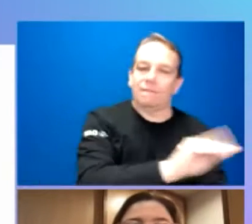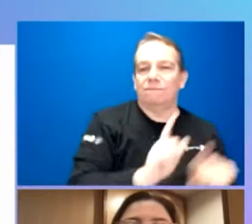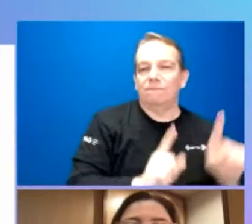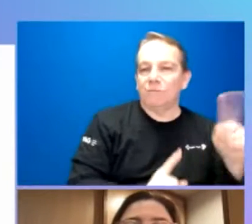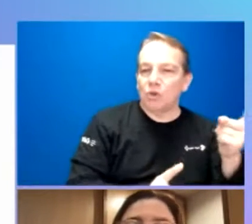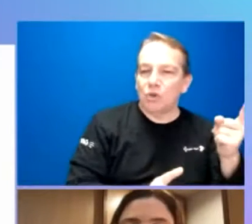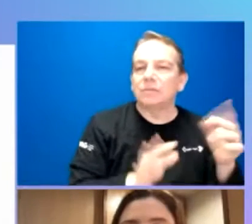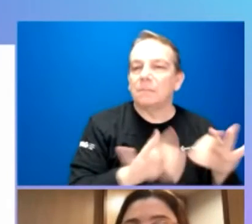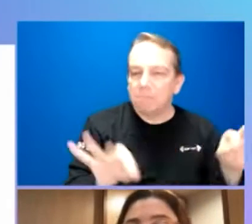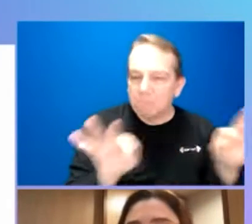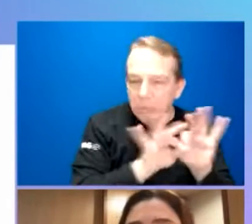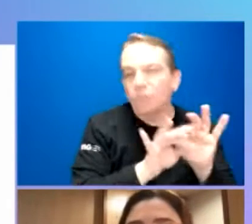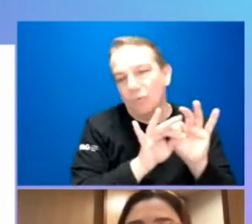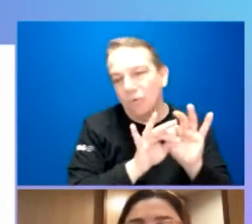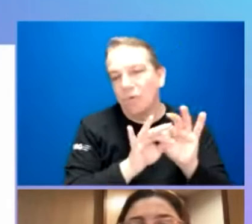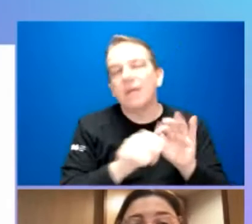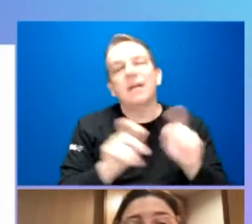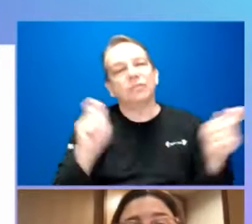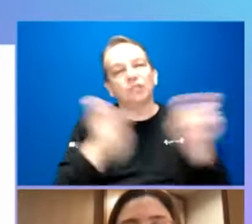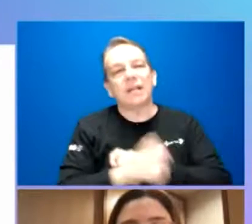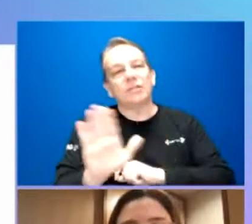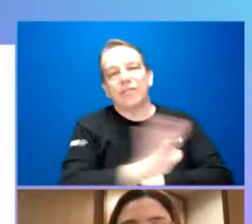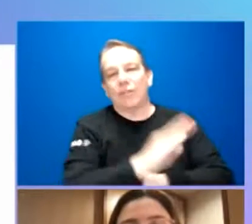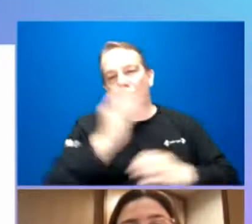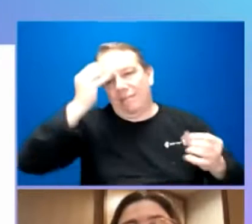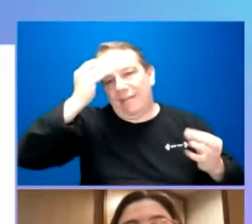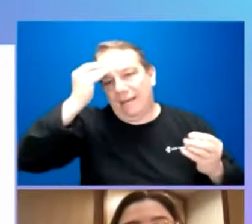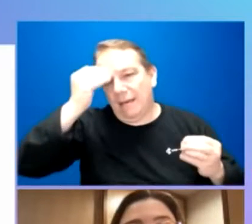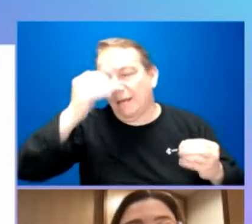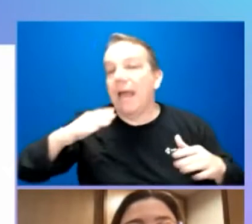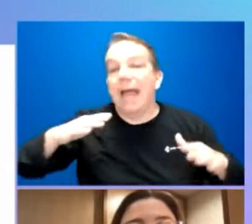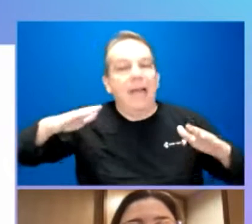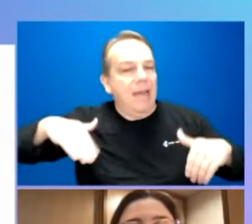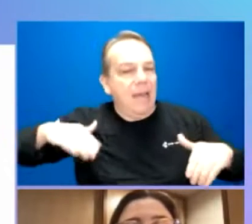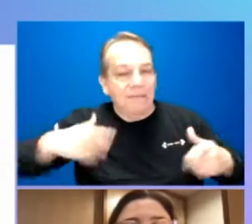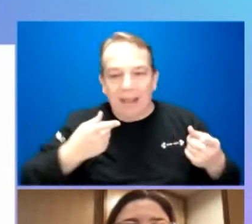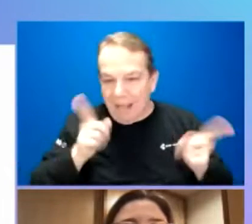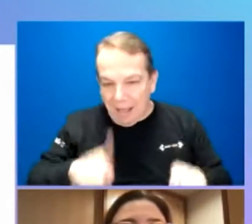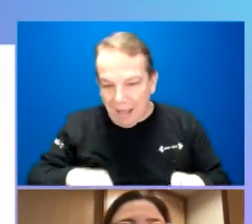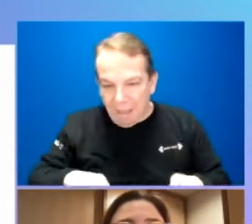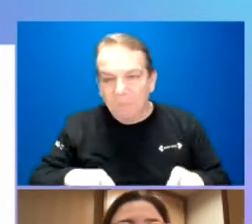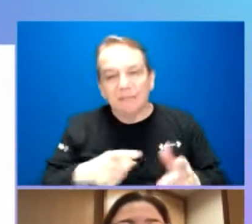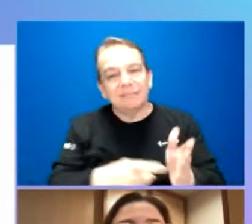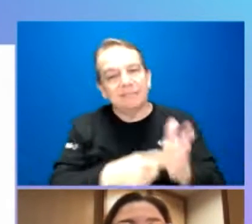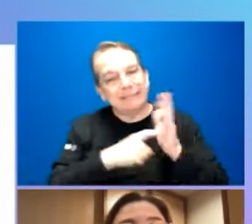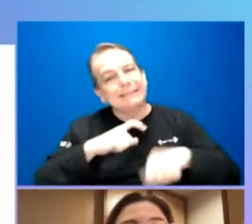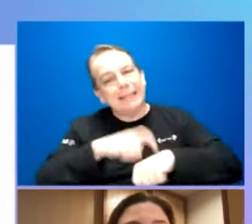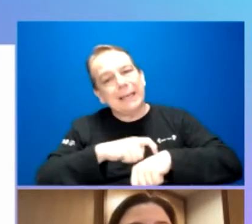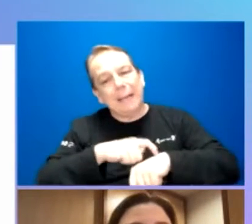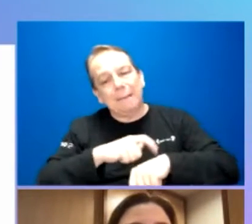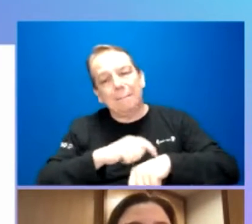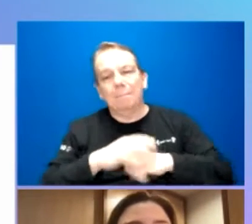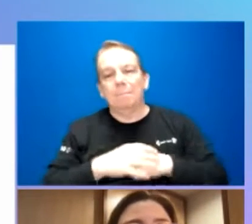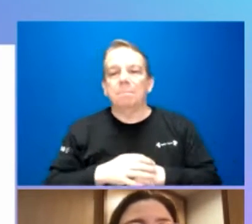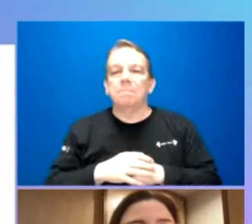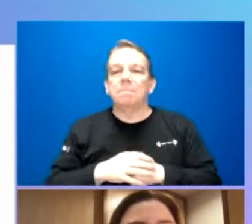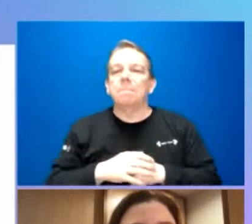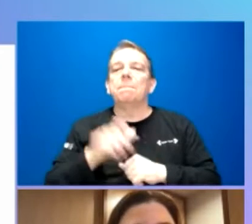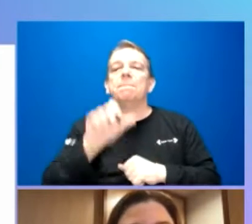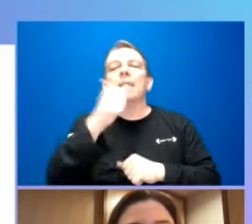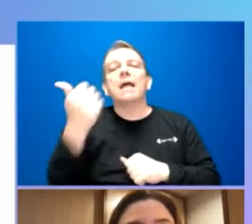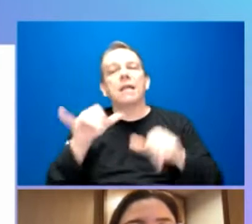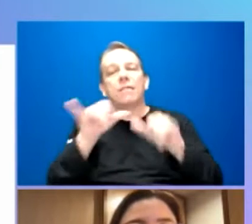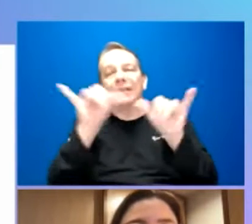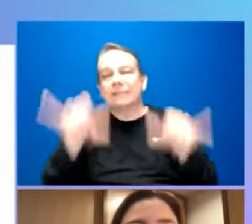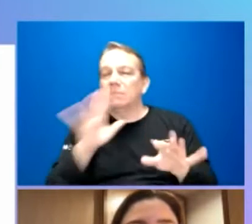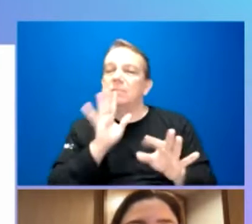upfront requires a mind shift that they haven't done yet. So that takes time. Another system that's really